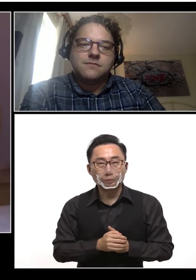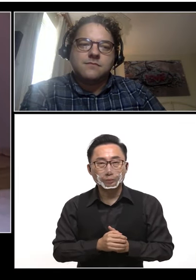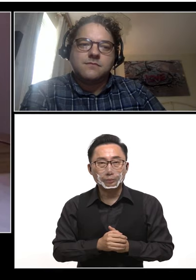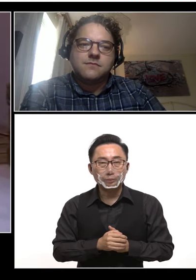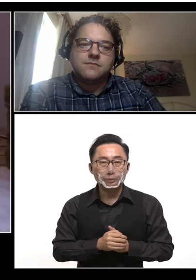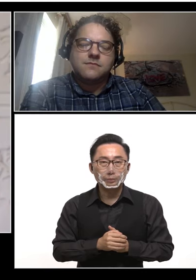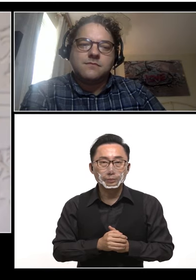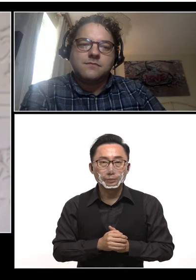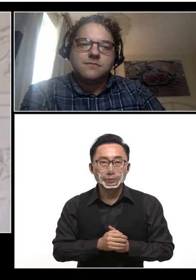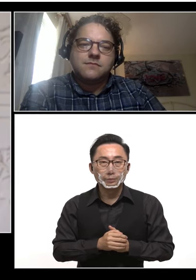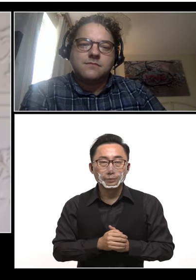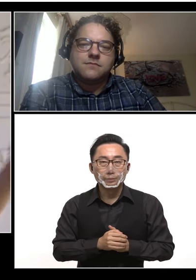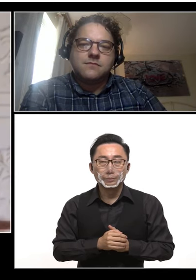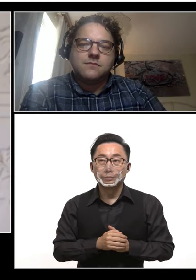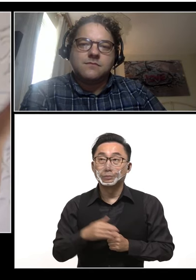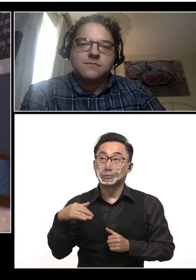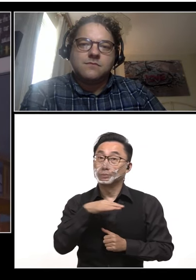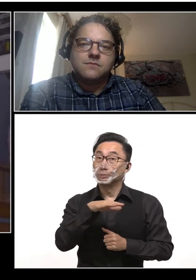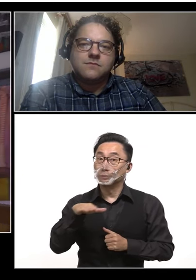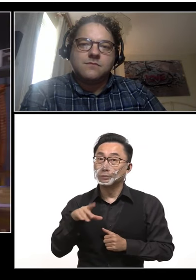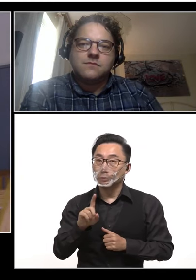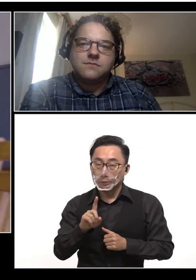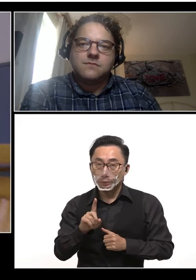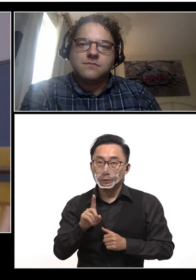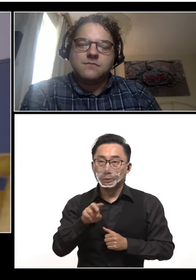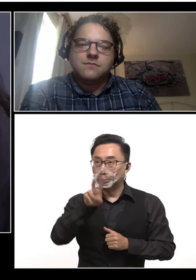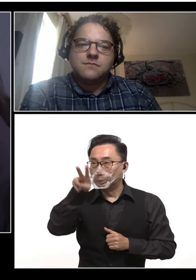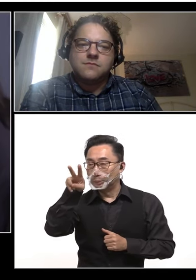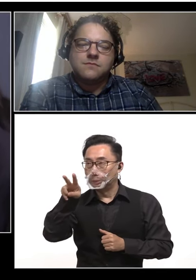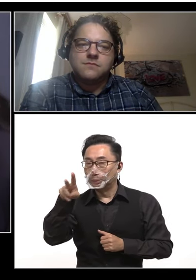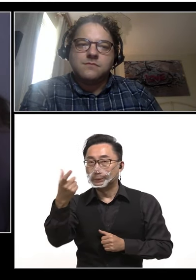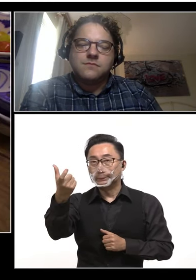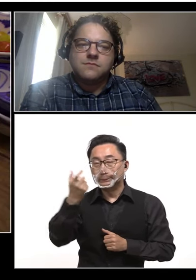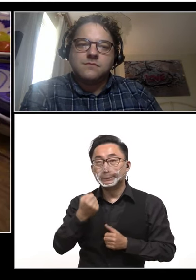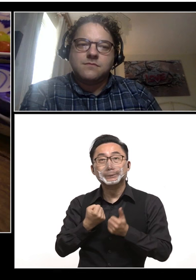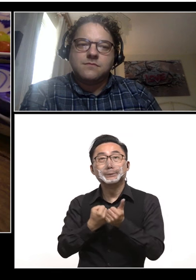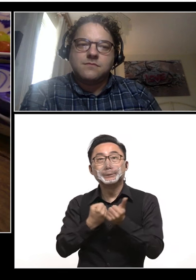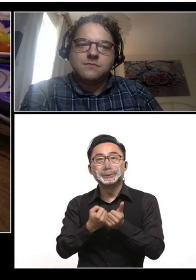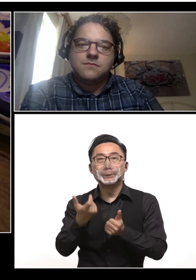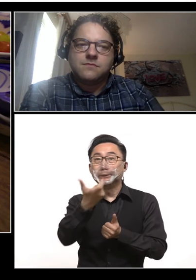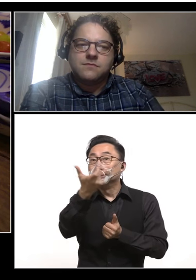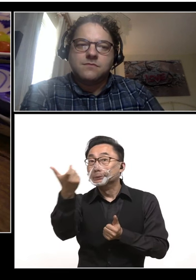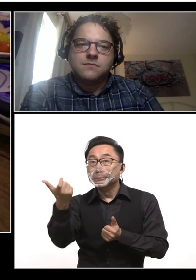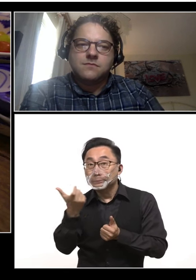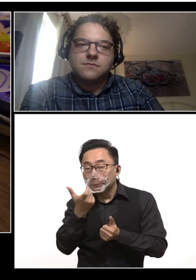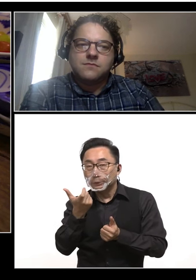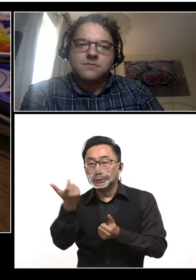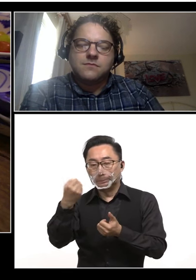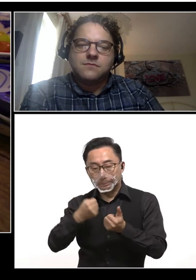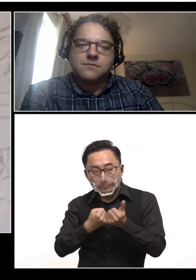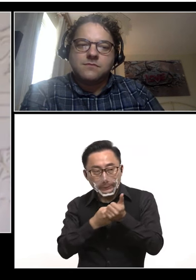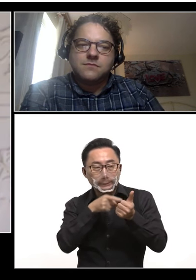We are always looking for support, and any money you give us will help to expand the business and to